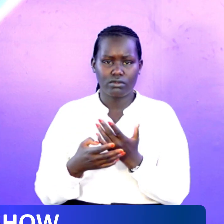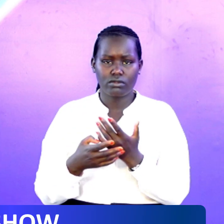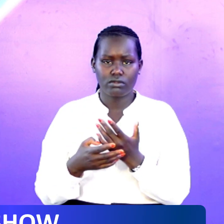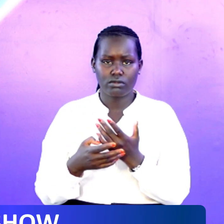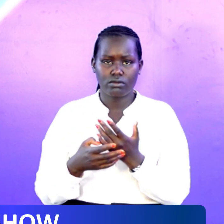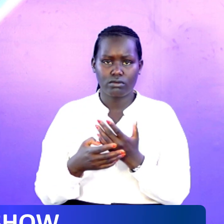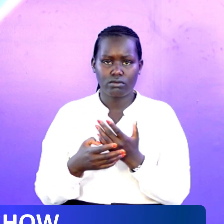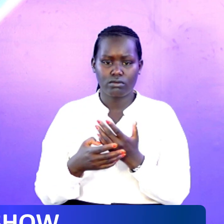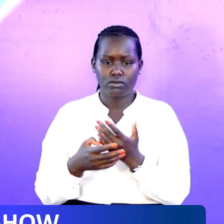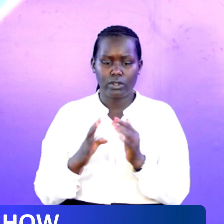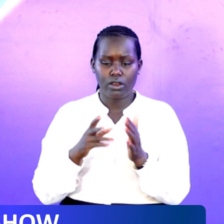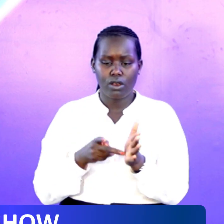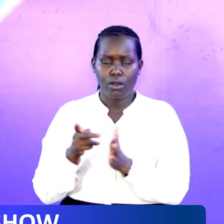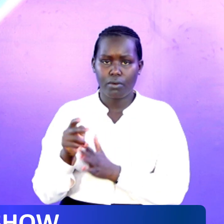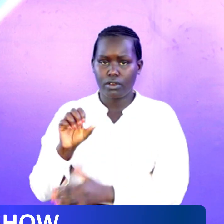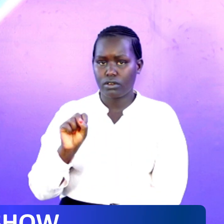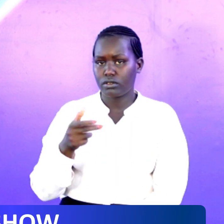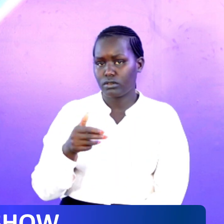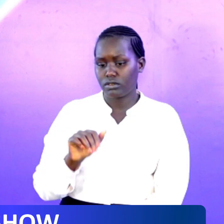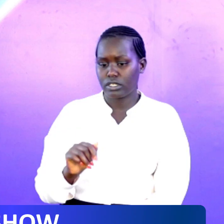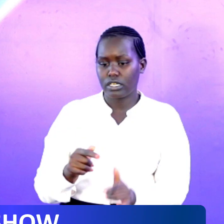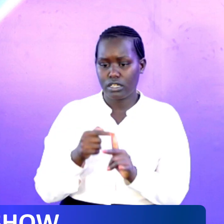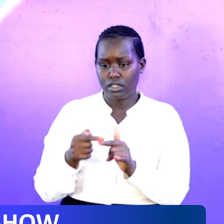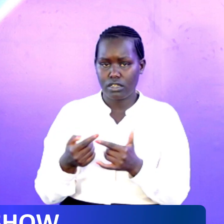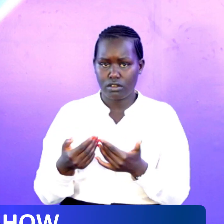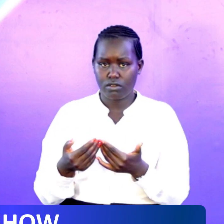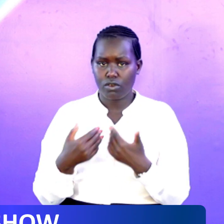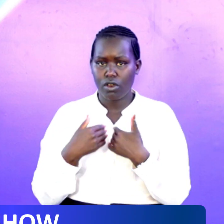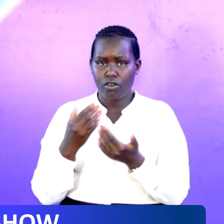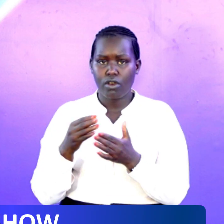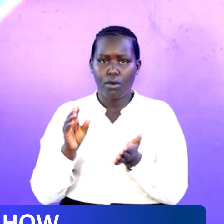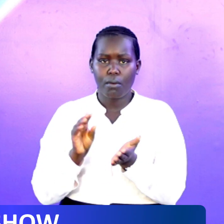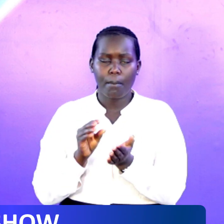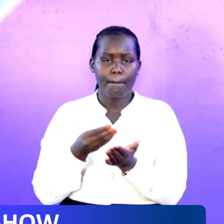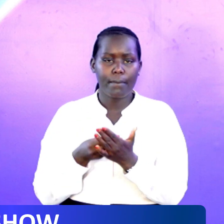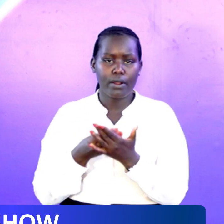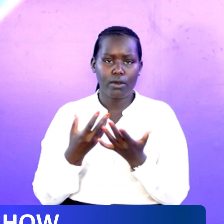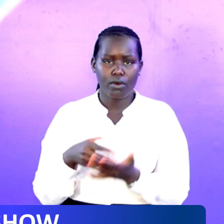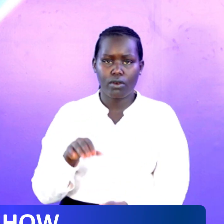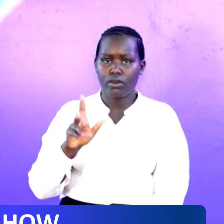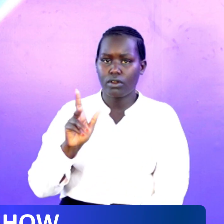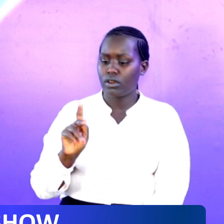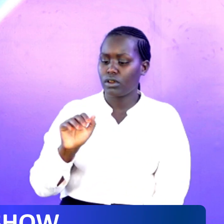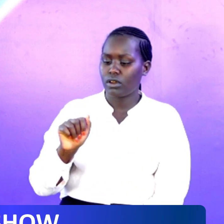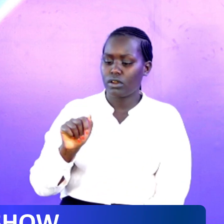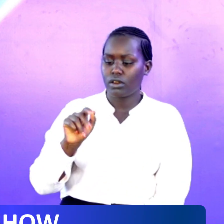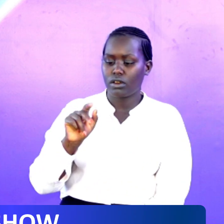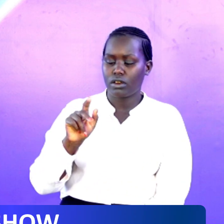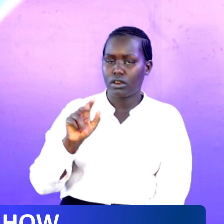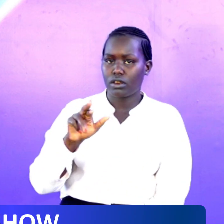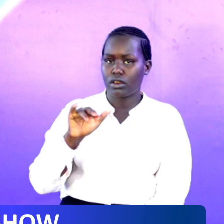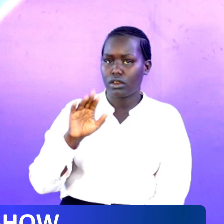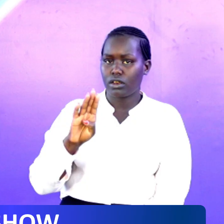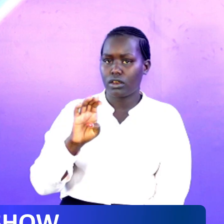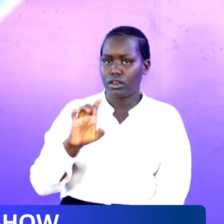instead of paying money to SHA, you put money on CariMed and buy health insurance with CariMed. CariMed is a